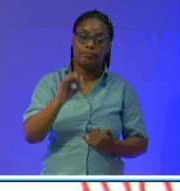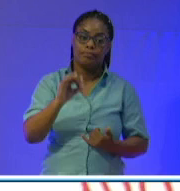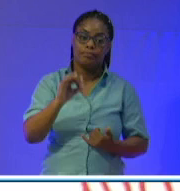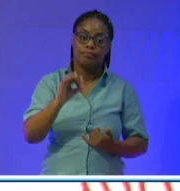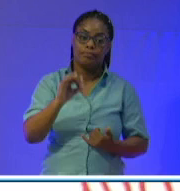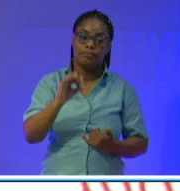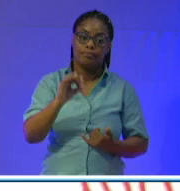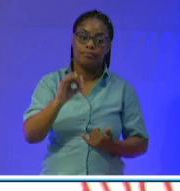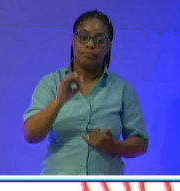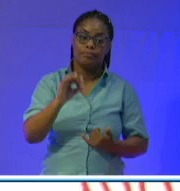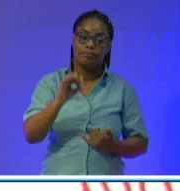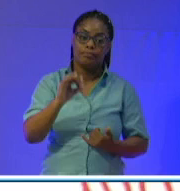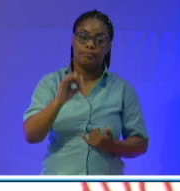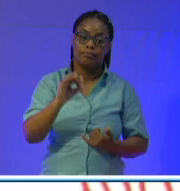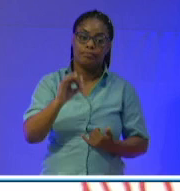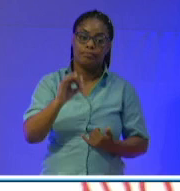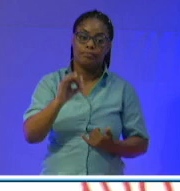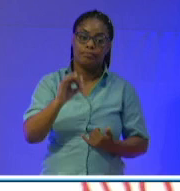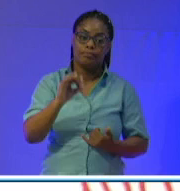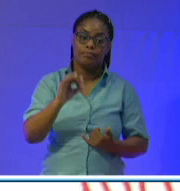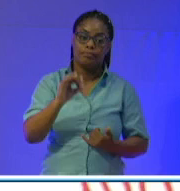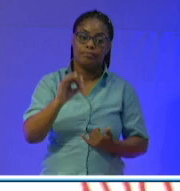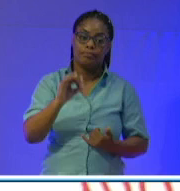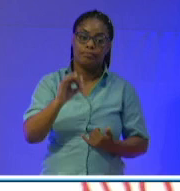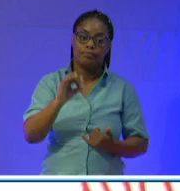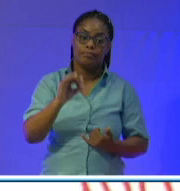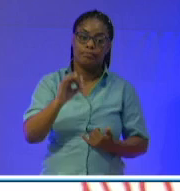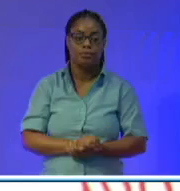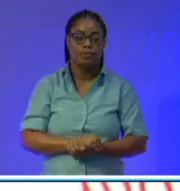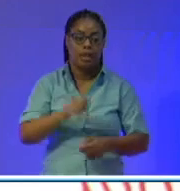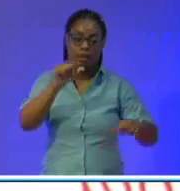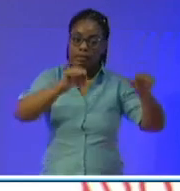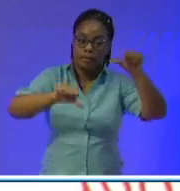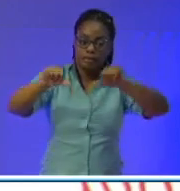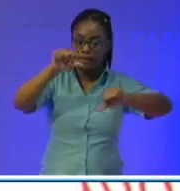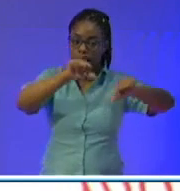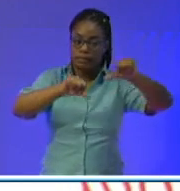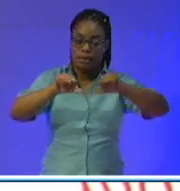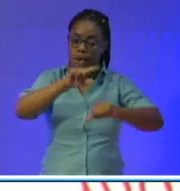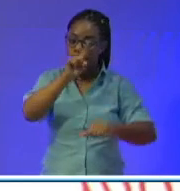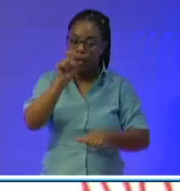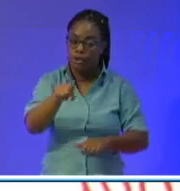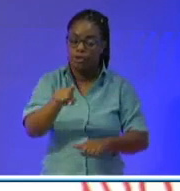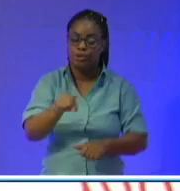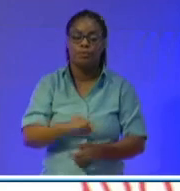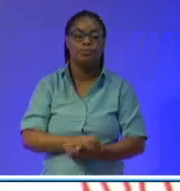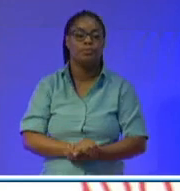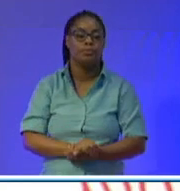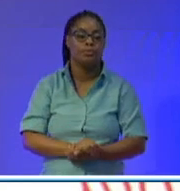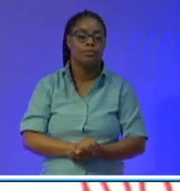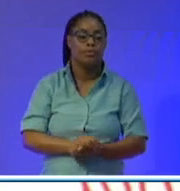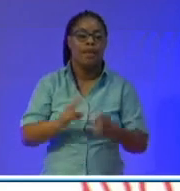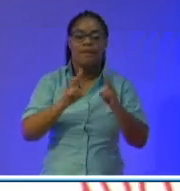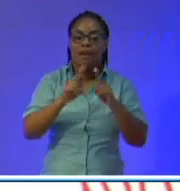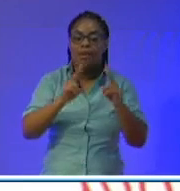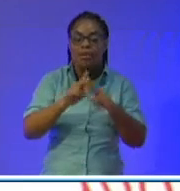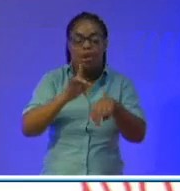So this one is more scientific at this point in time, but very early in the